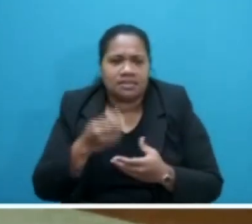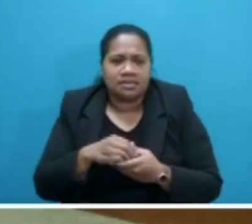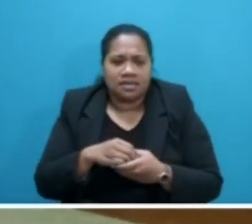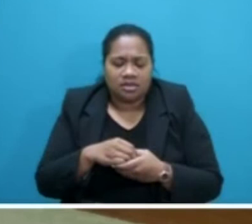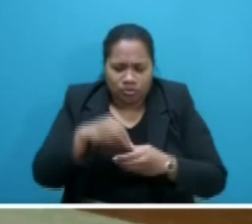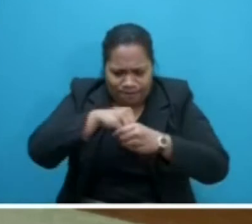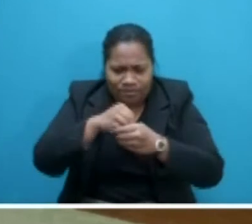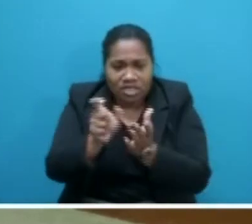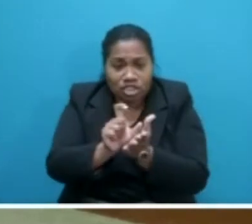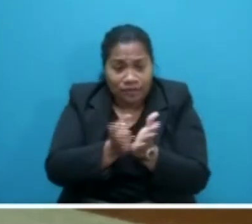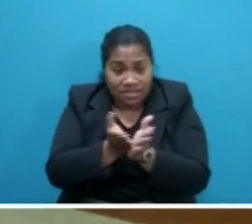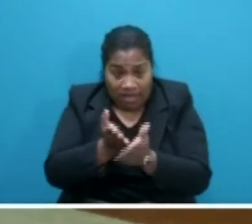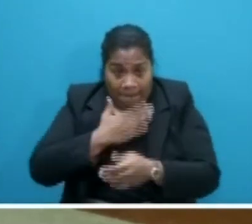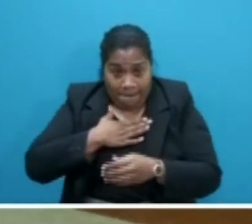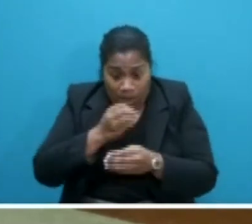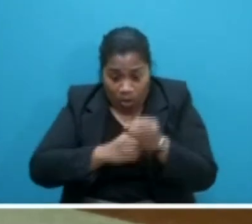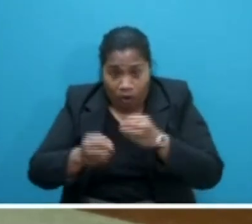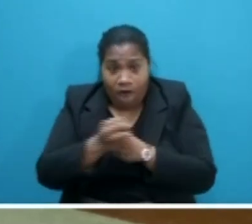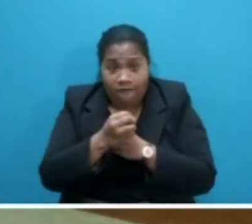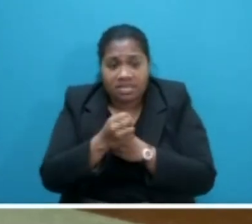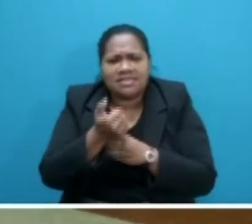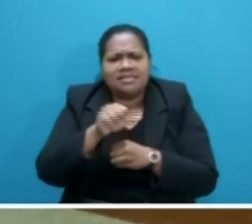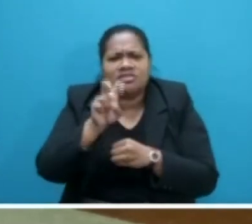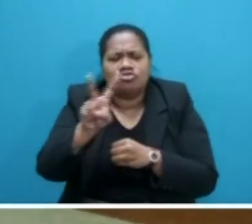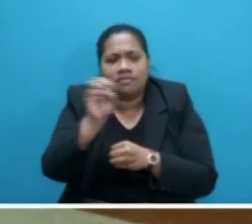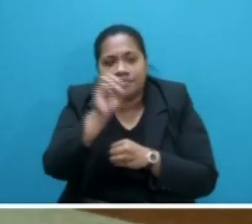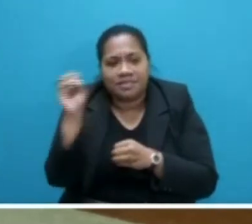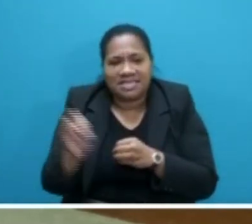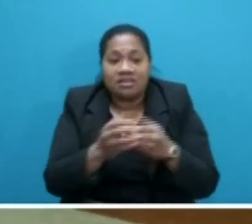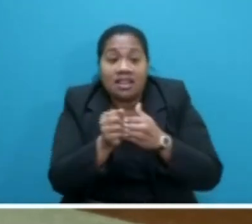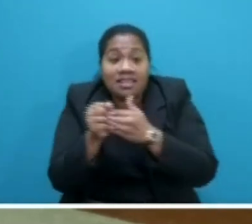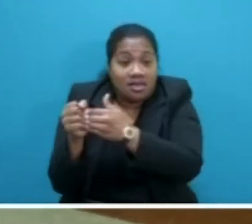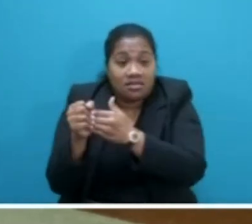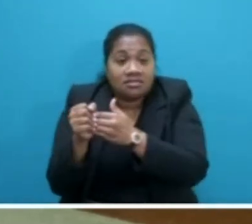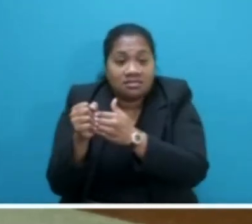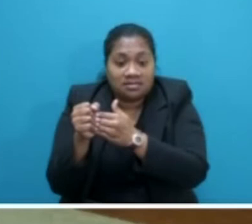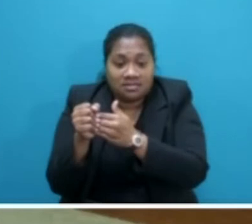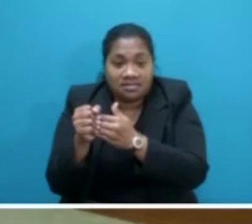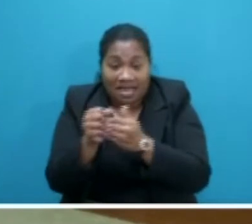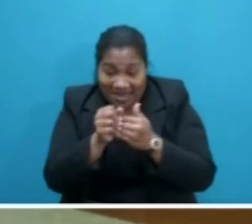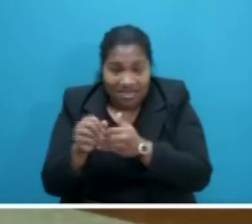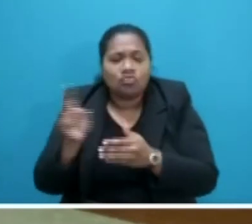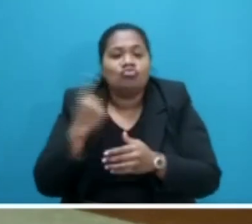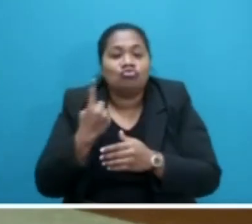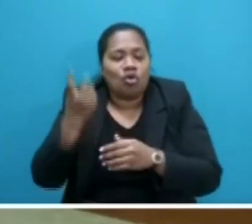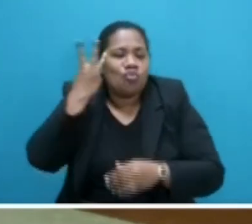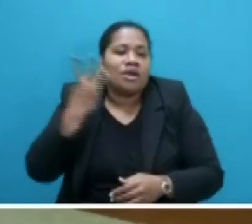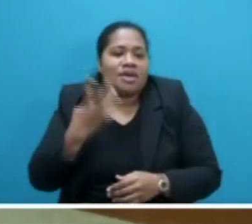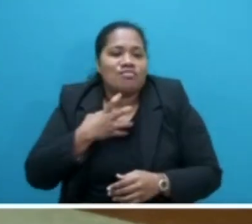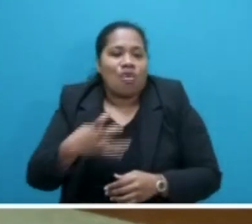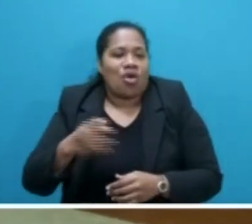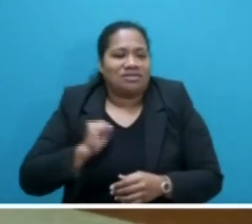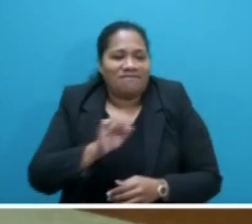Speaker, 62% of leadership positions are held by women. In the Attorney General's chambers,